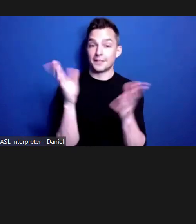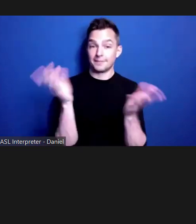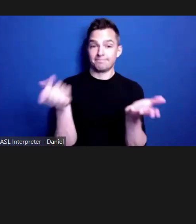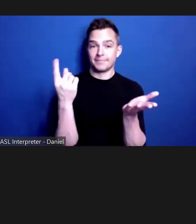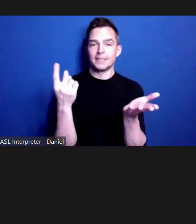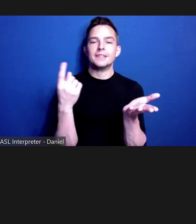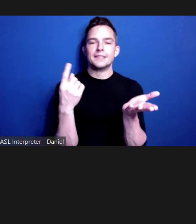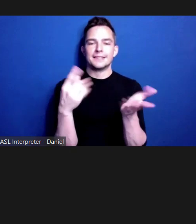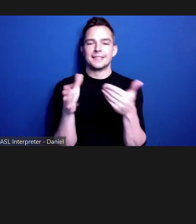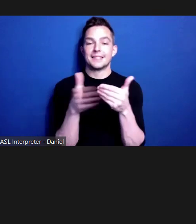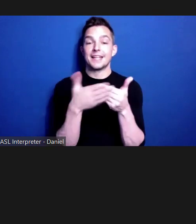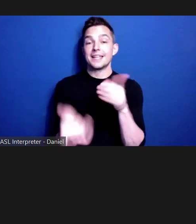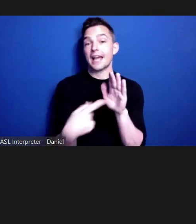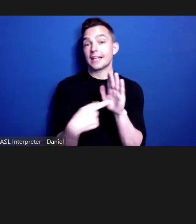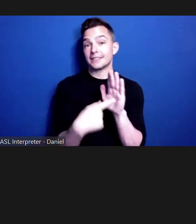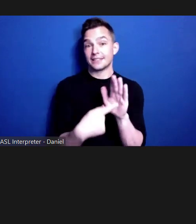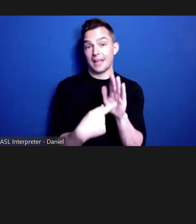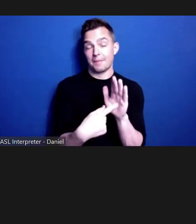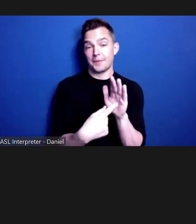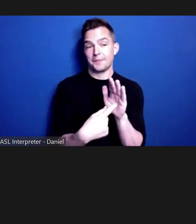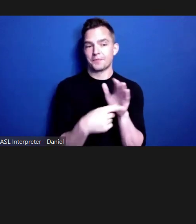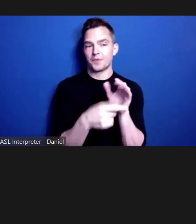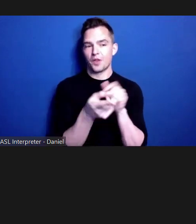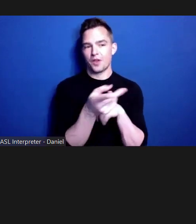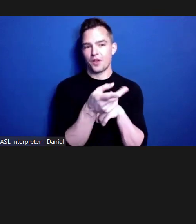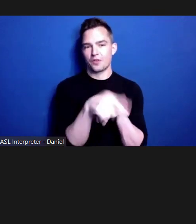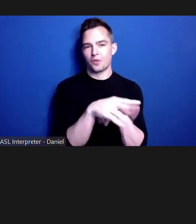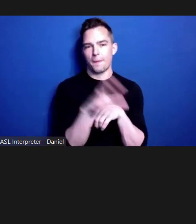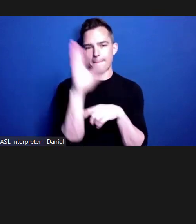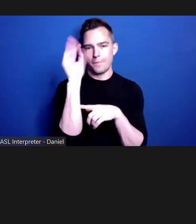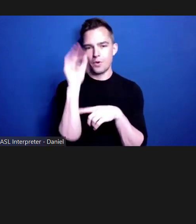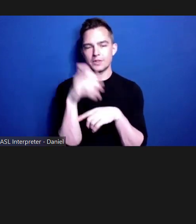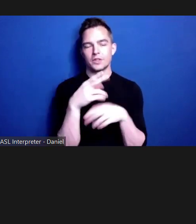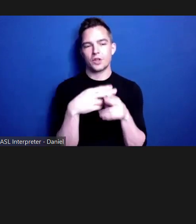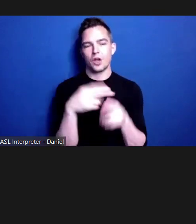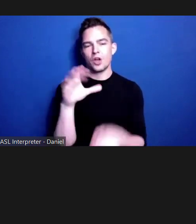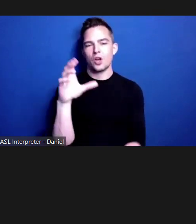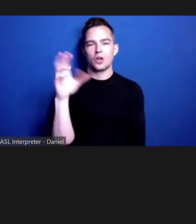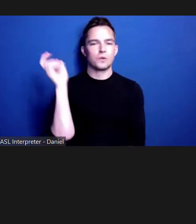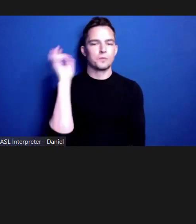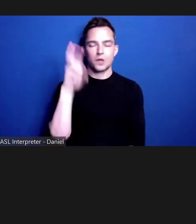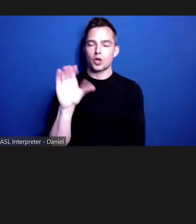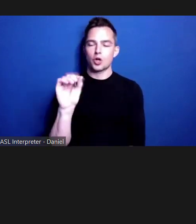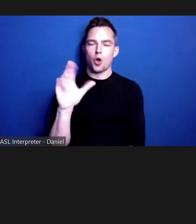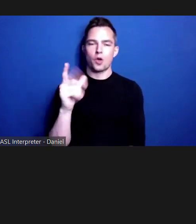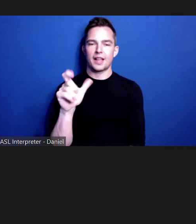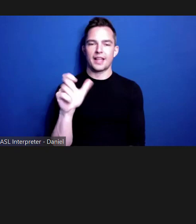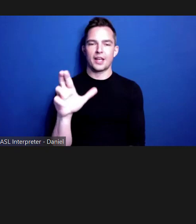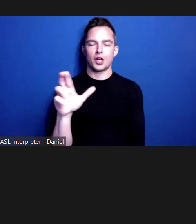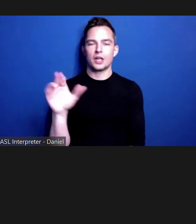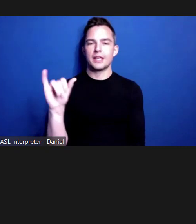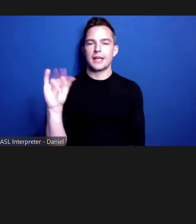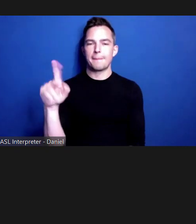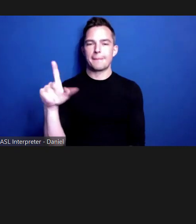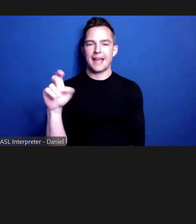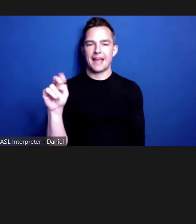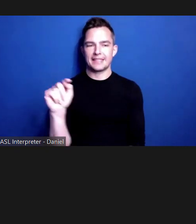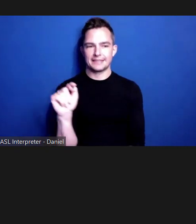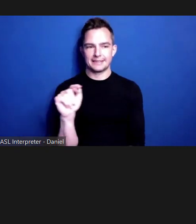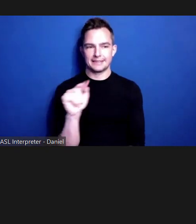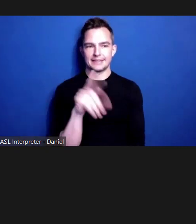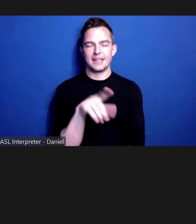And in our next example, these boys have what are called cochlear implants. They'll explain that.